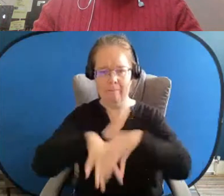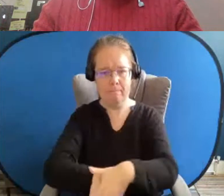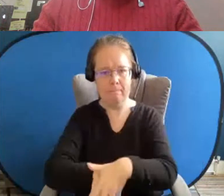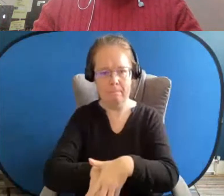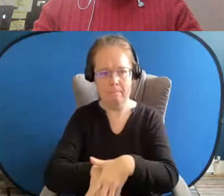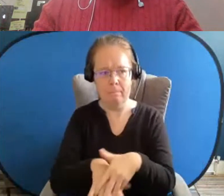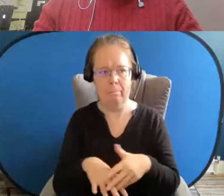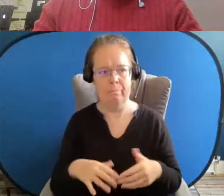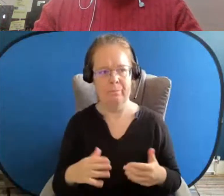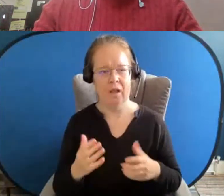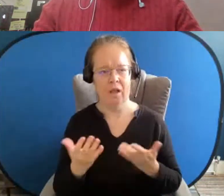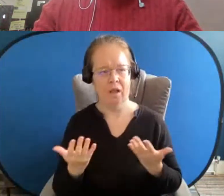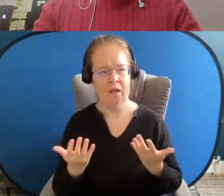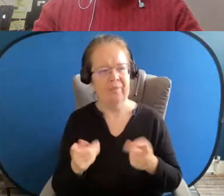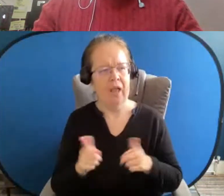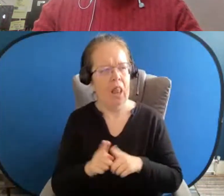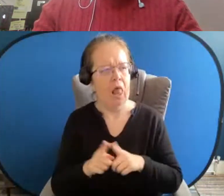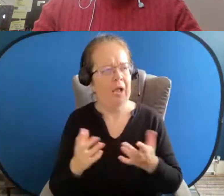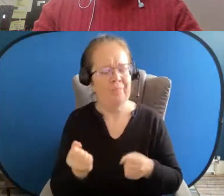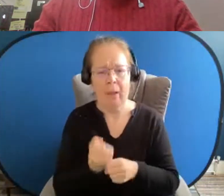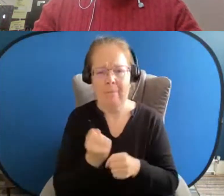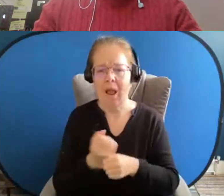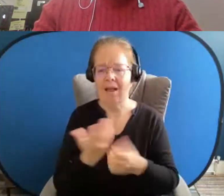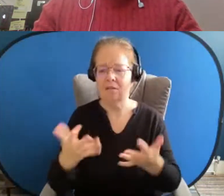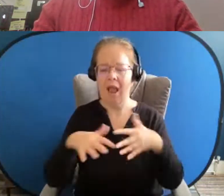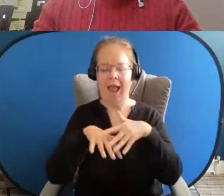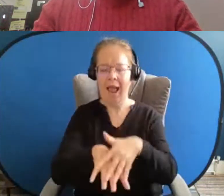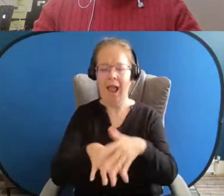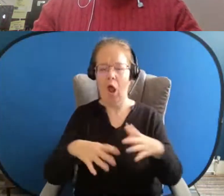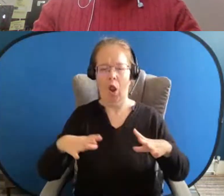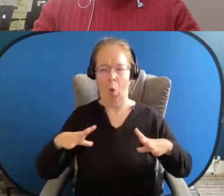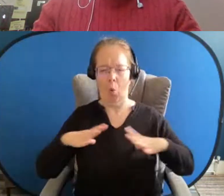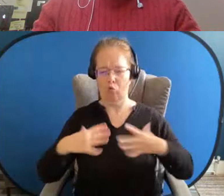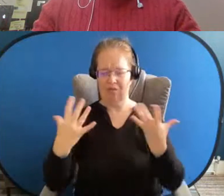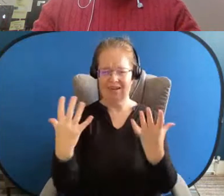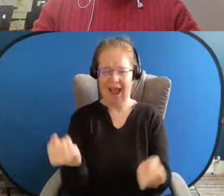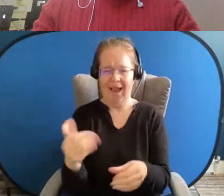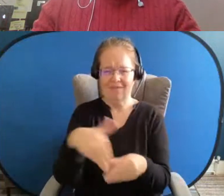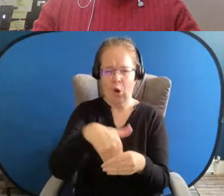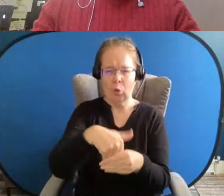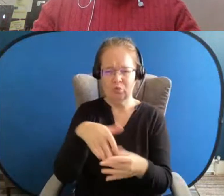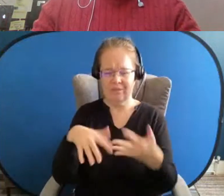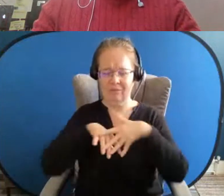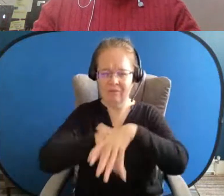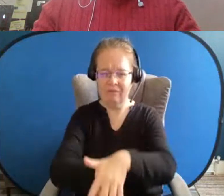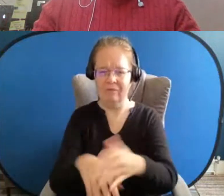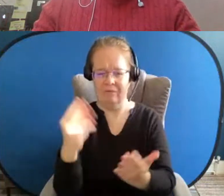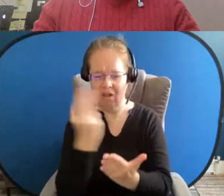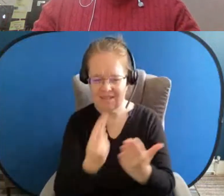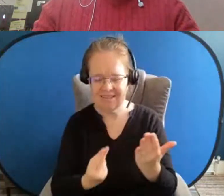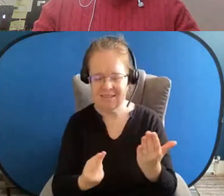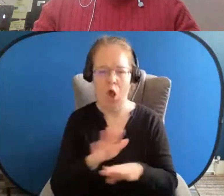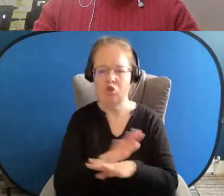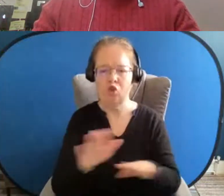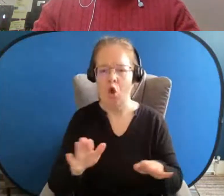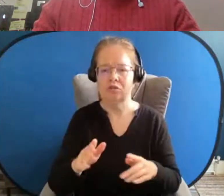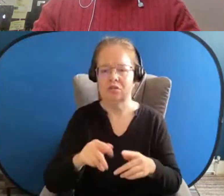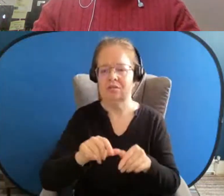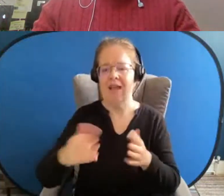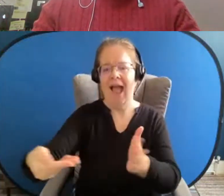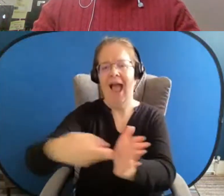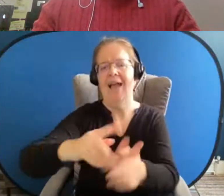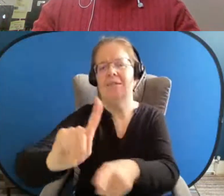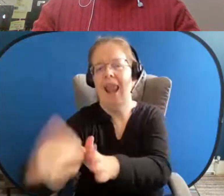to make inclusively designed products and services by default. I do